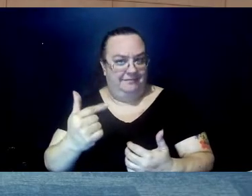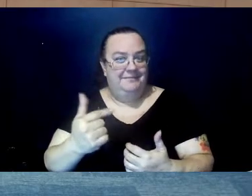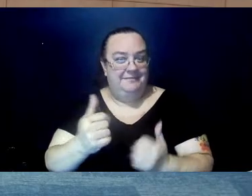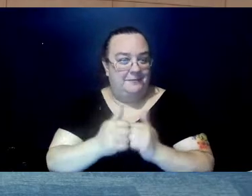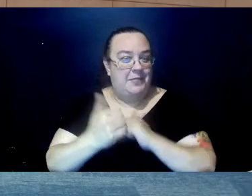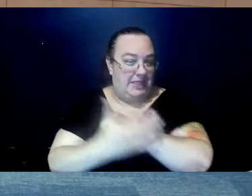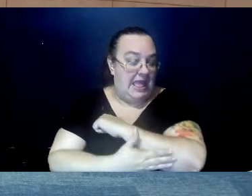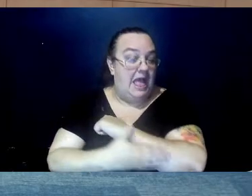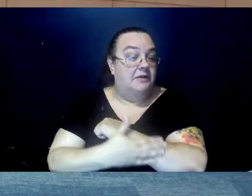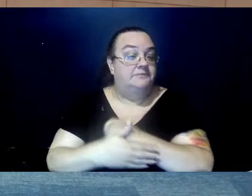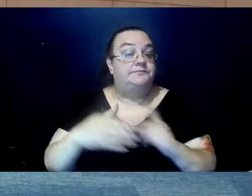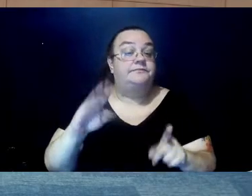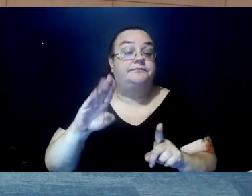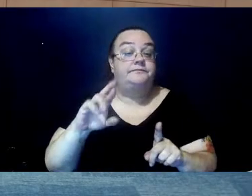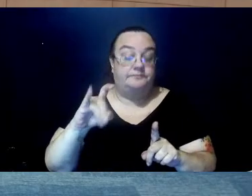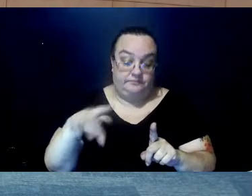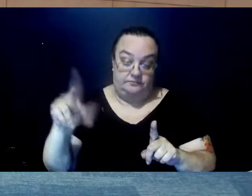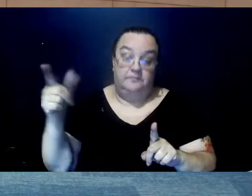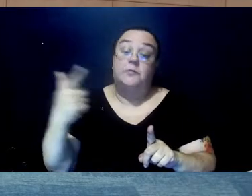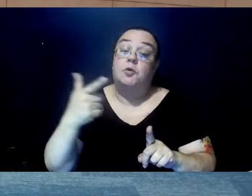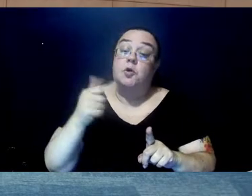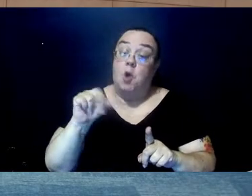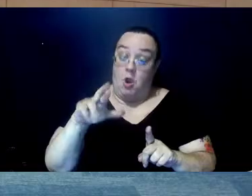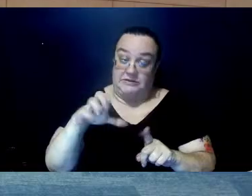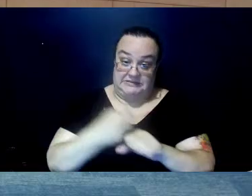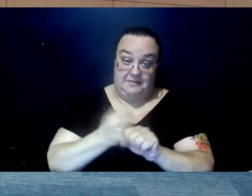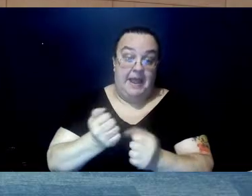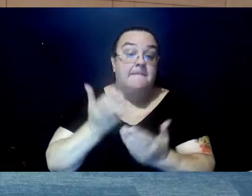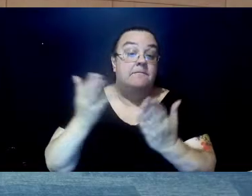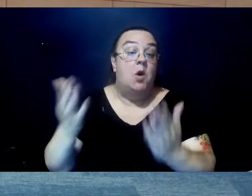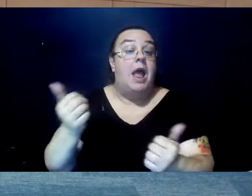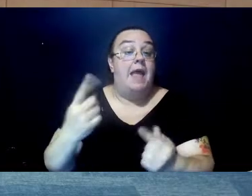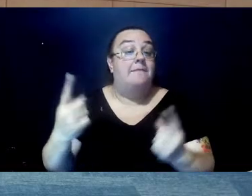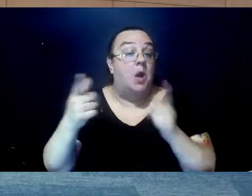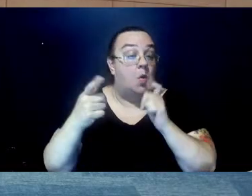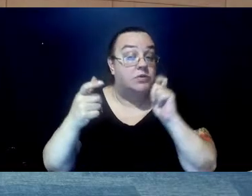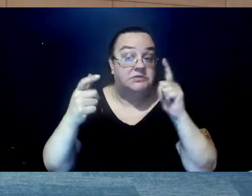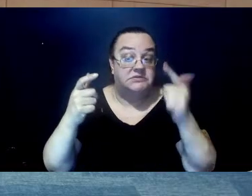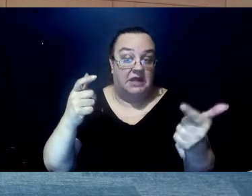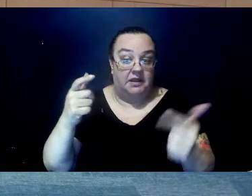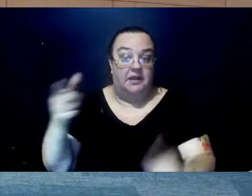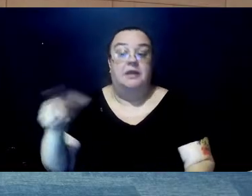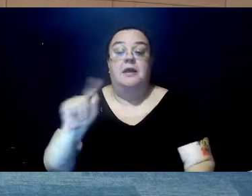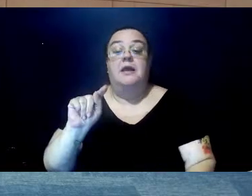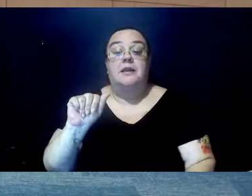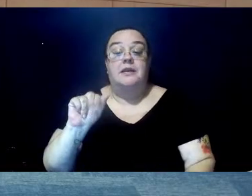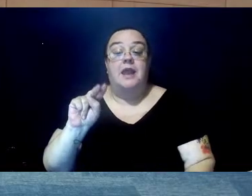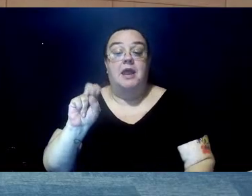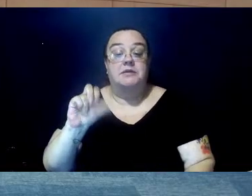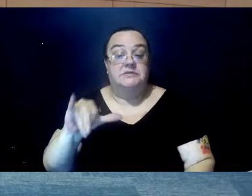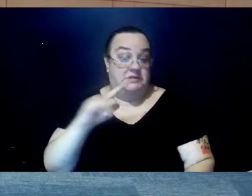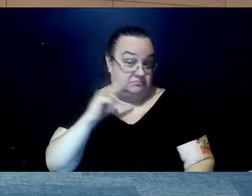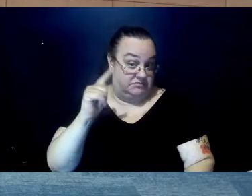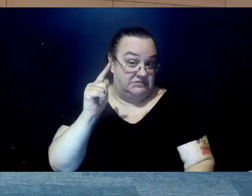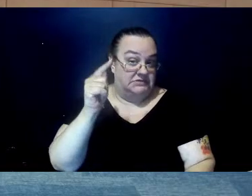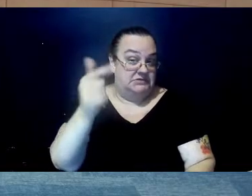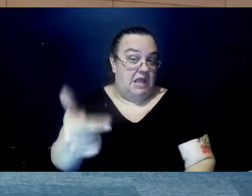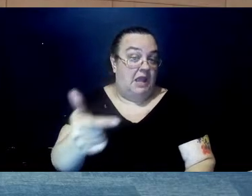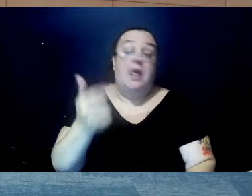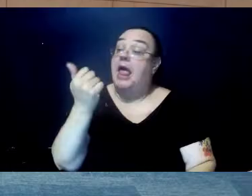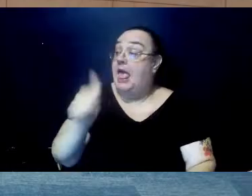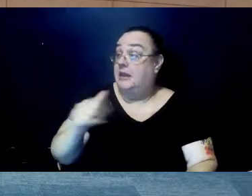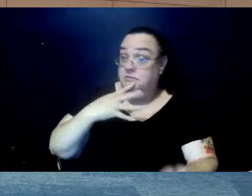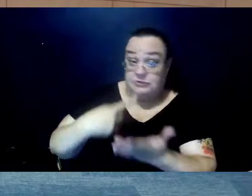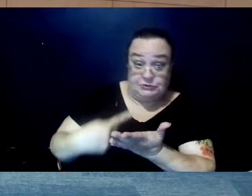A motion has been made by Councilmember Garces. Is there a second? Second. Seconded by Councilmember Tansey. Any